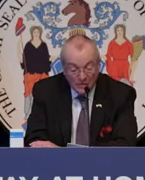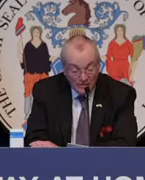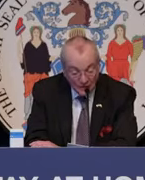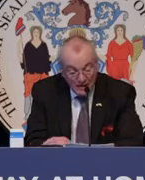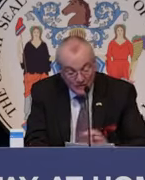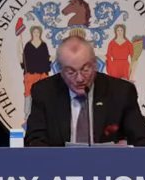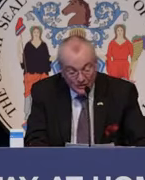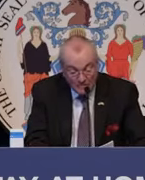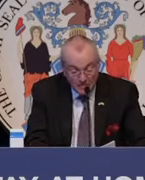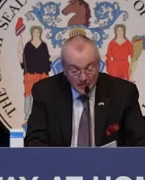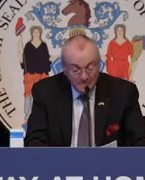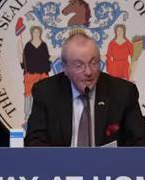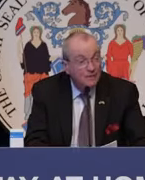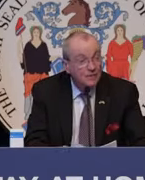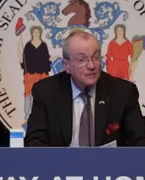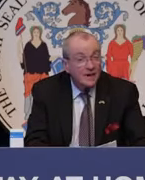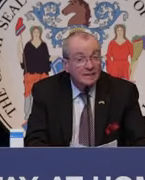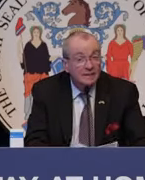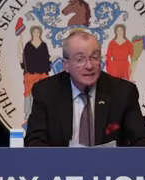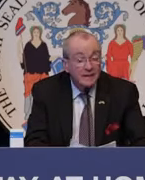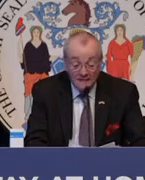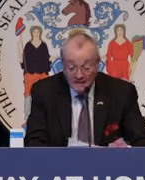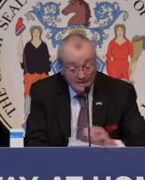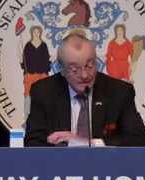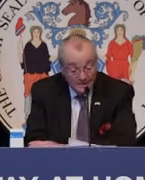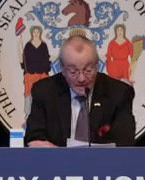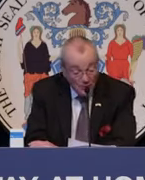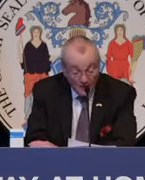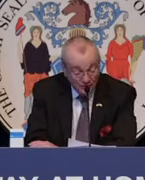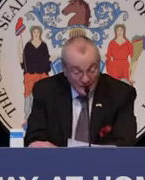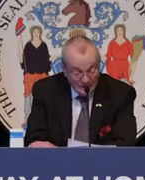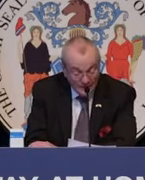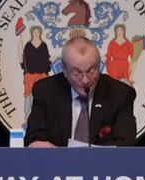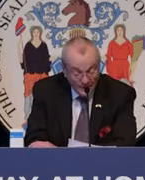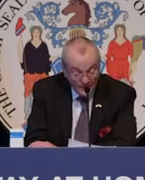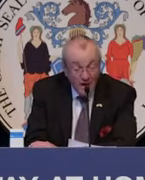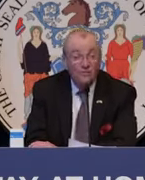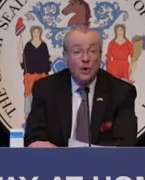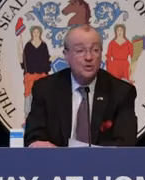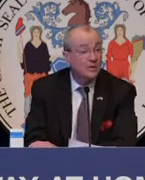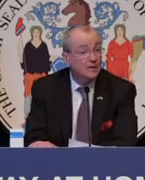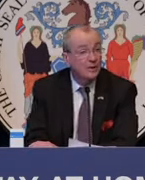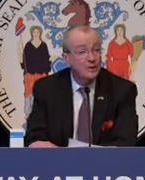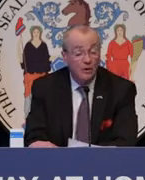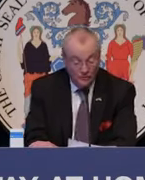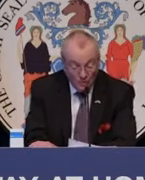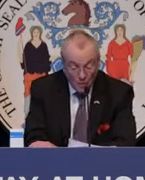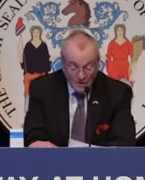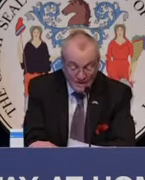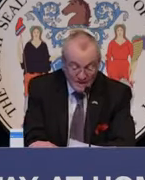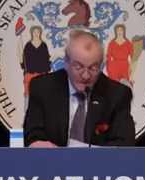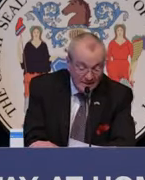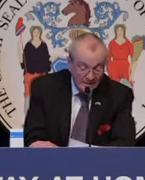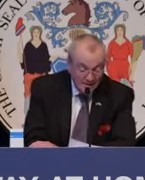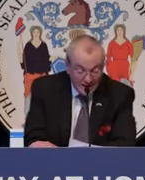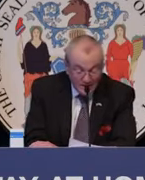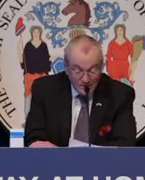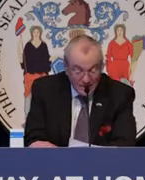with us for every step of this fight, unlike anyone else I know. Unfortunately, there are those in